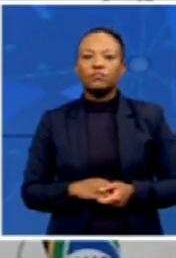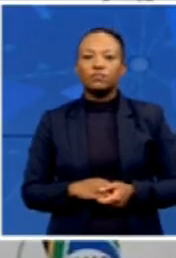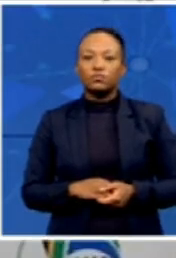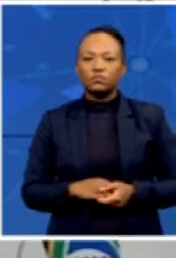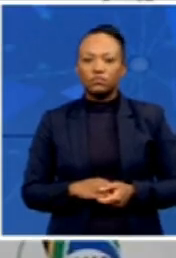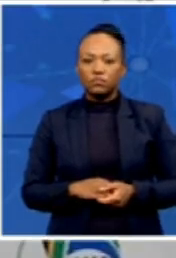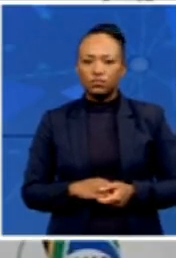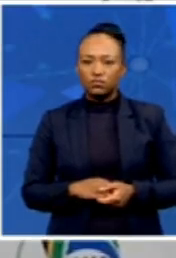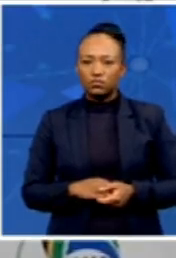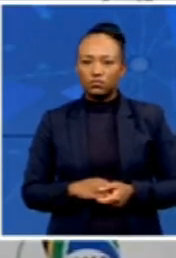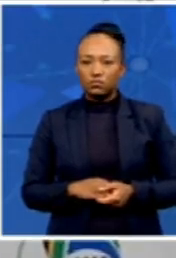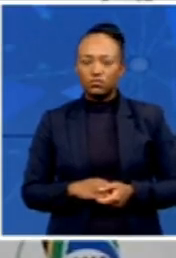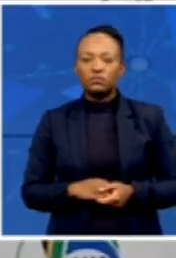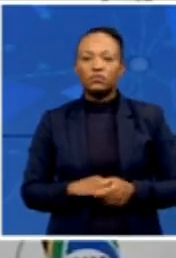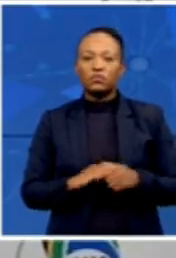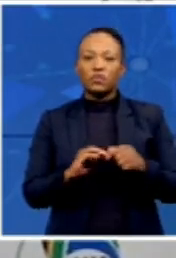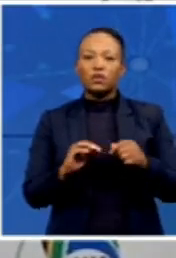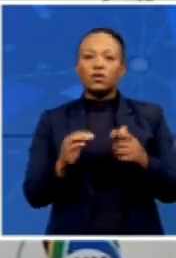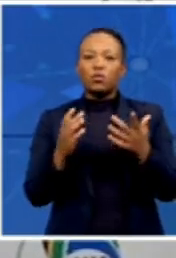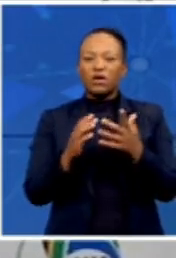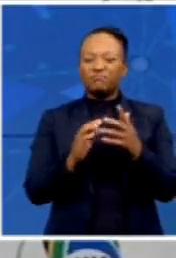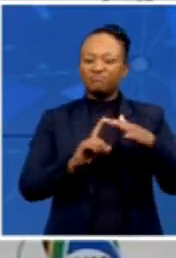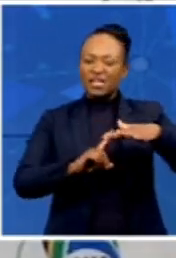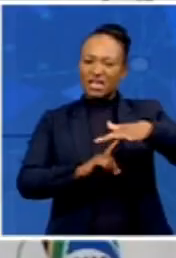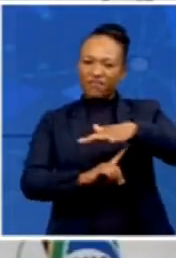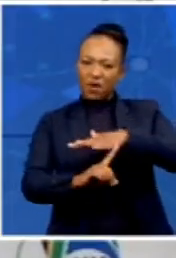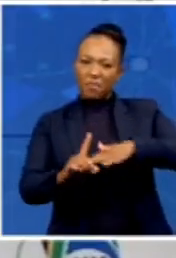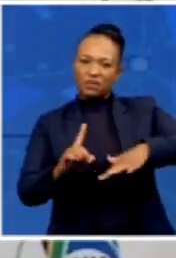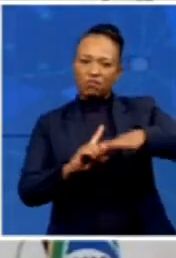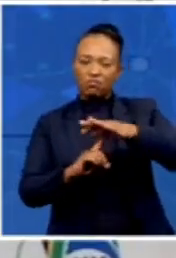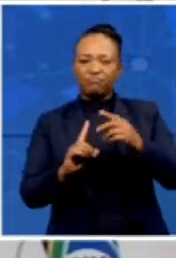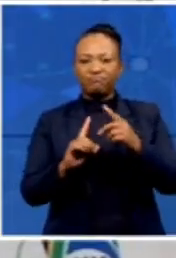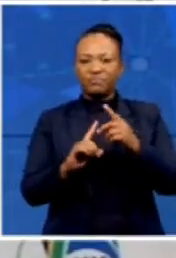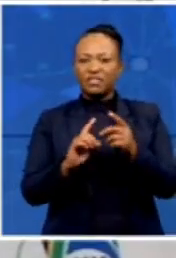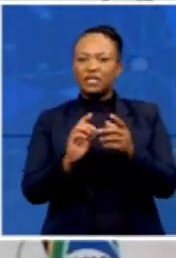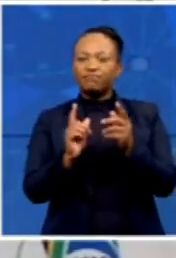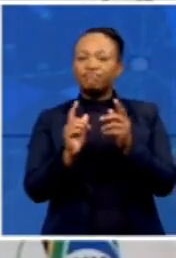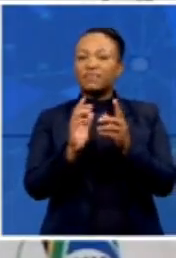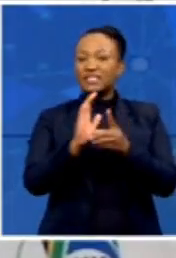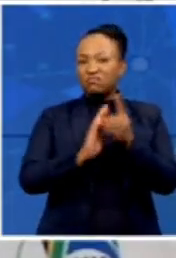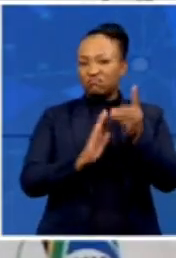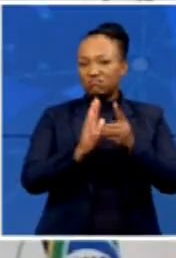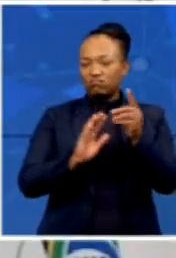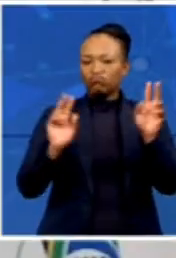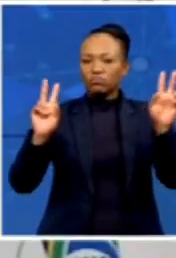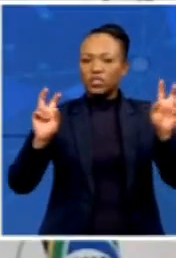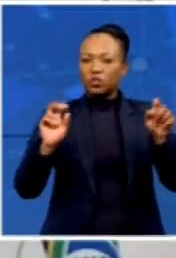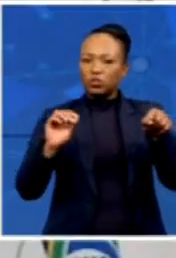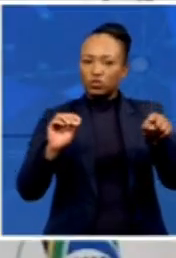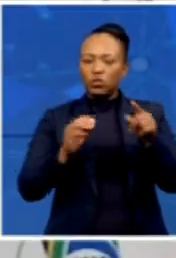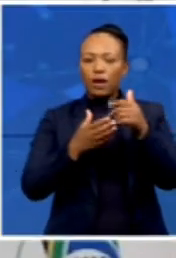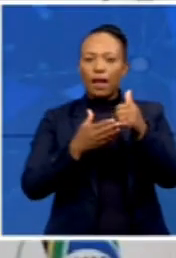environmental and development issues that would help guide international cooperation and